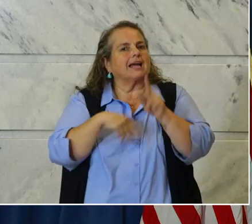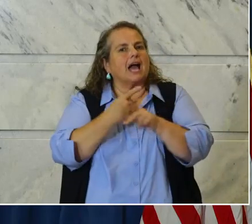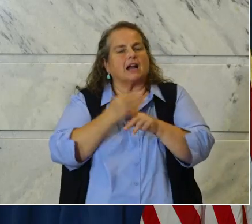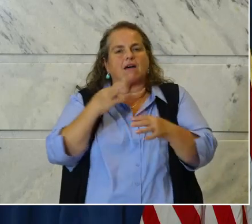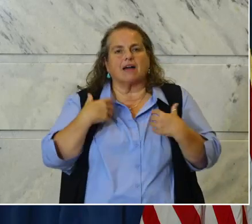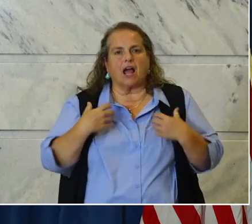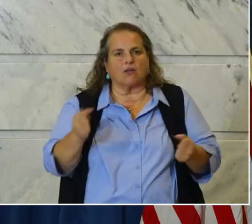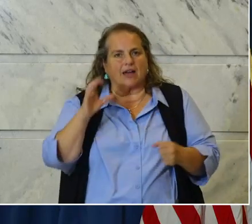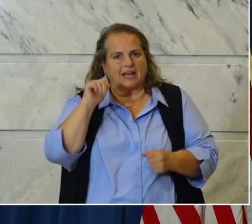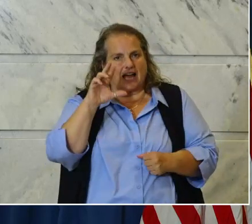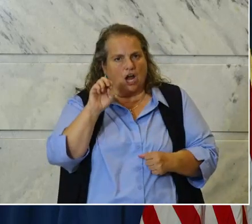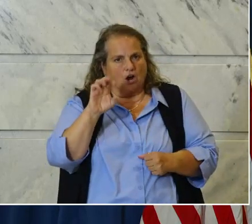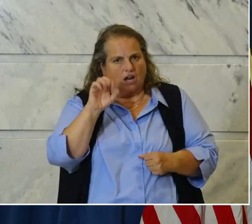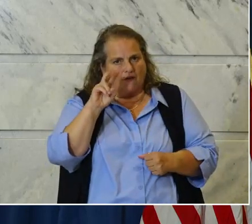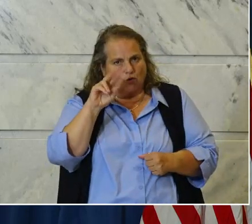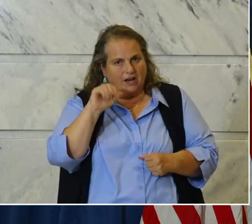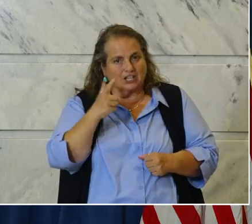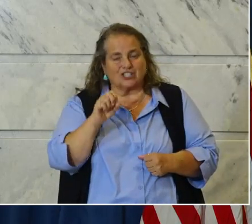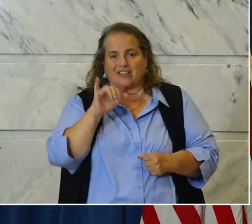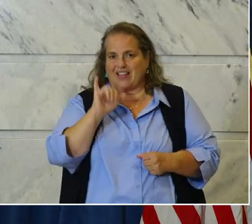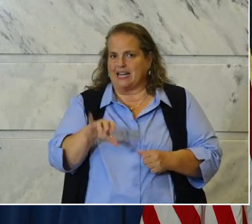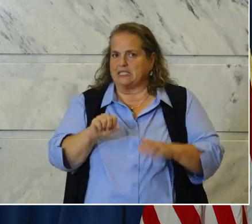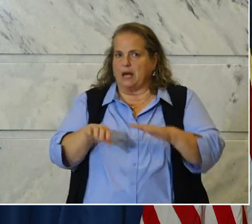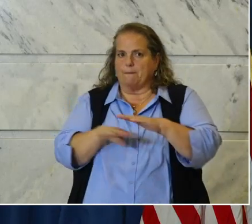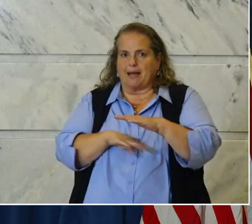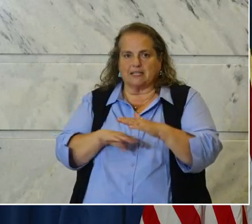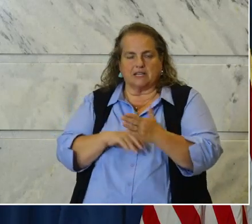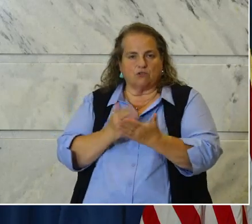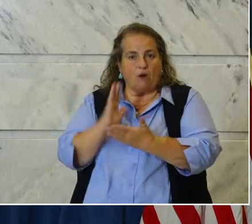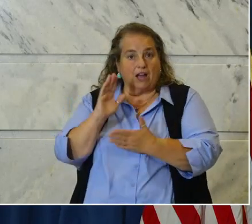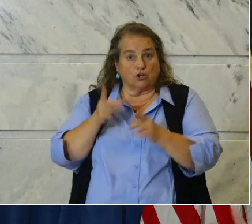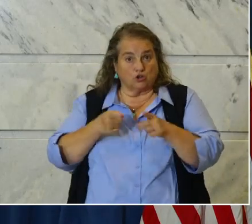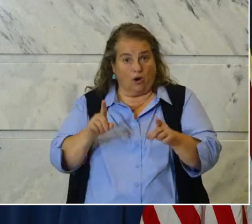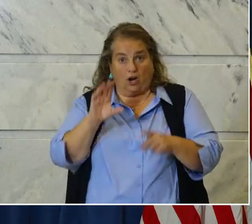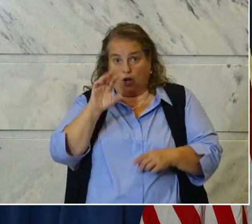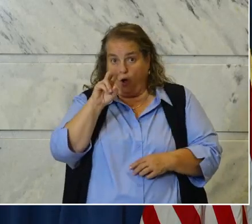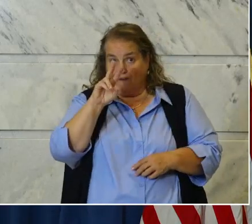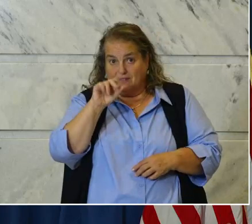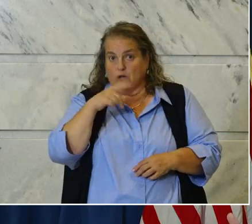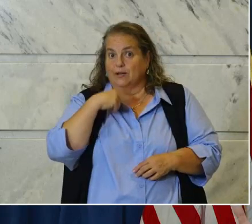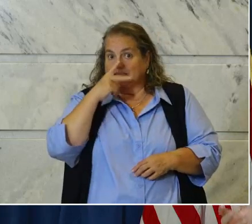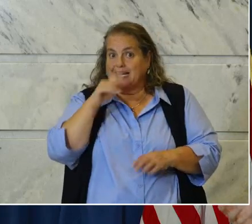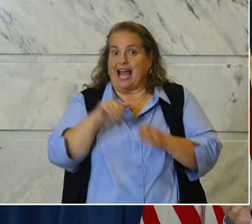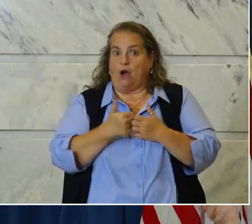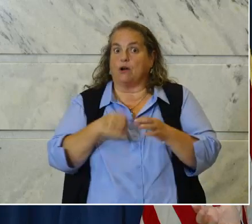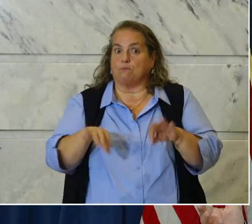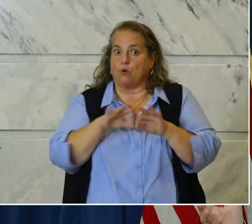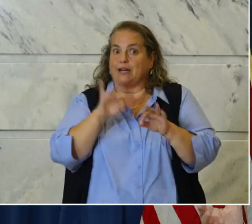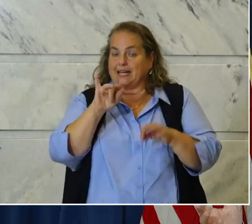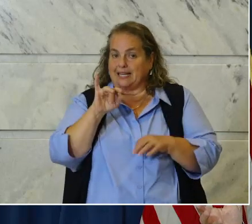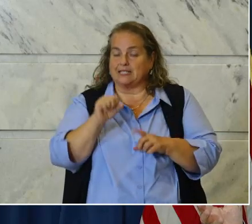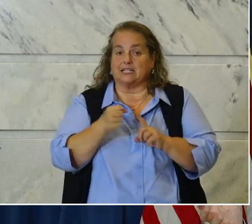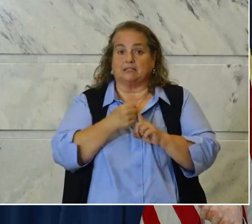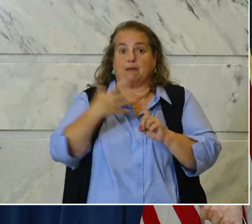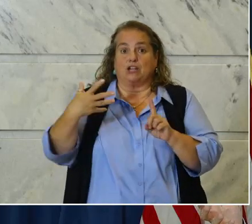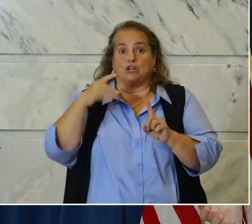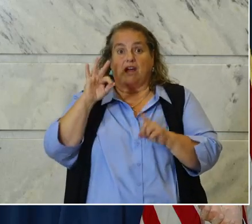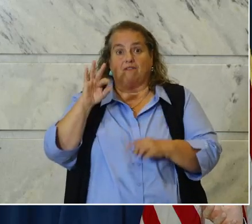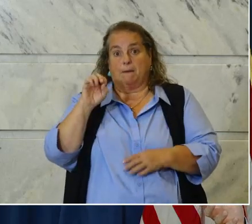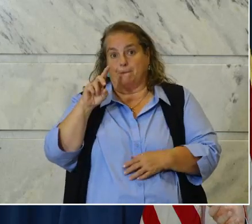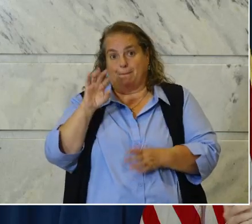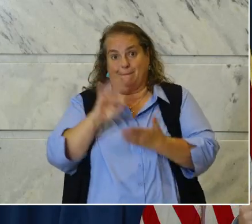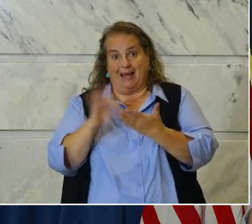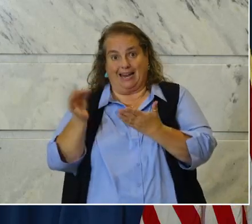healthcare is a basic human right, and during COVID, we see how critical it is. We see what the expansion of Medicaid means because we